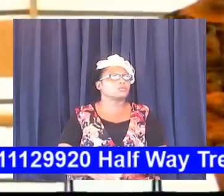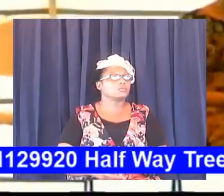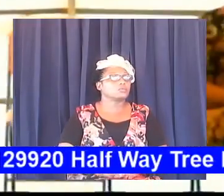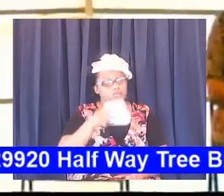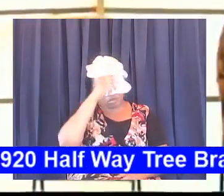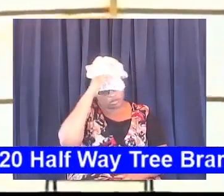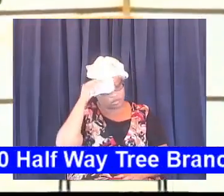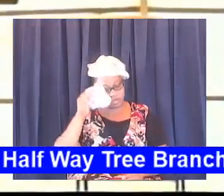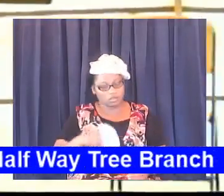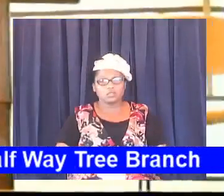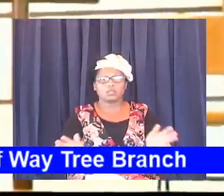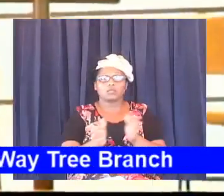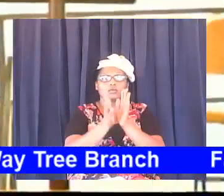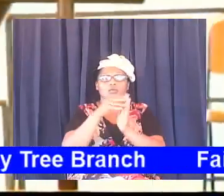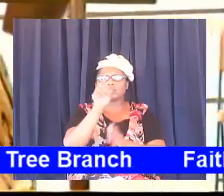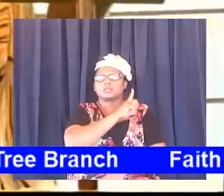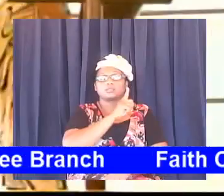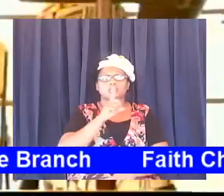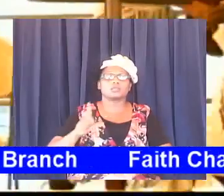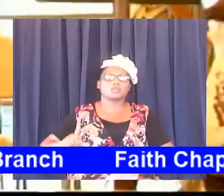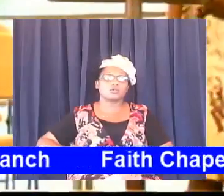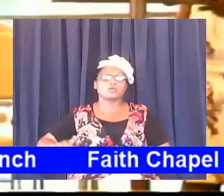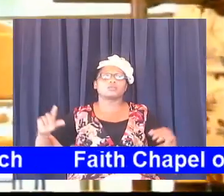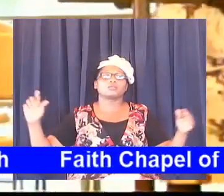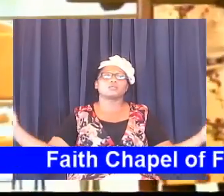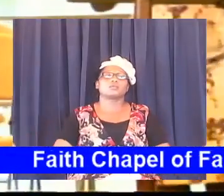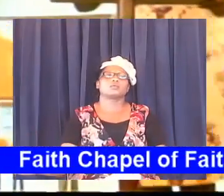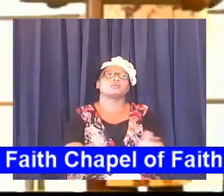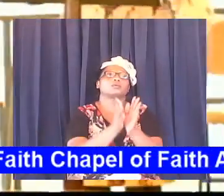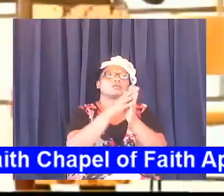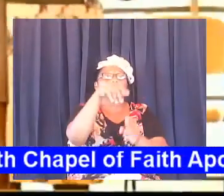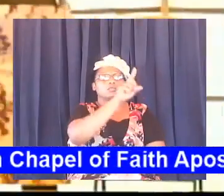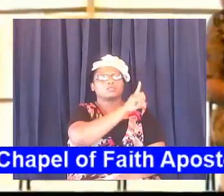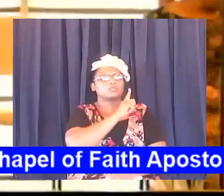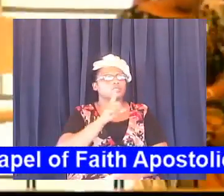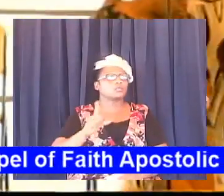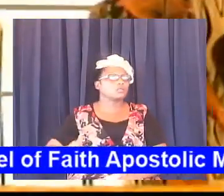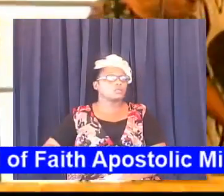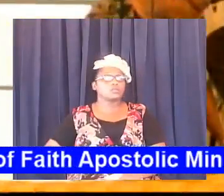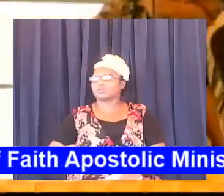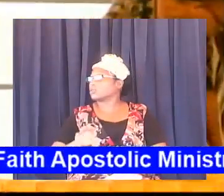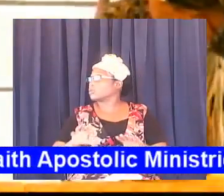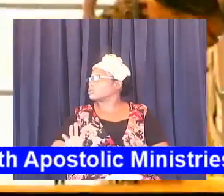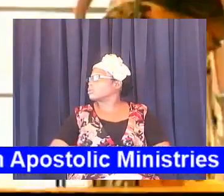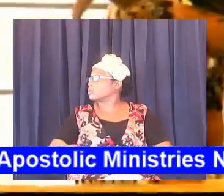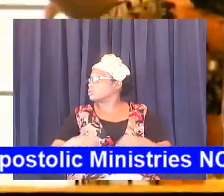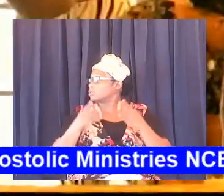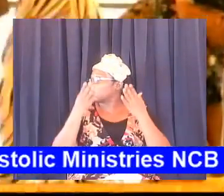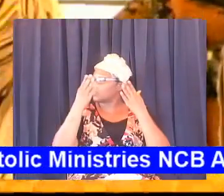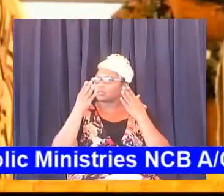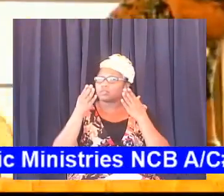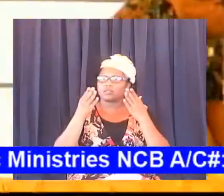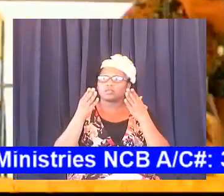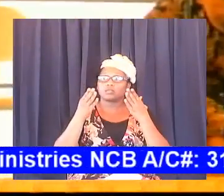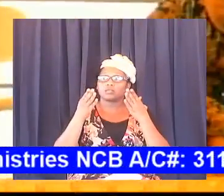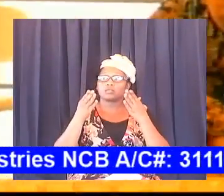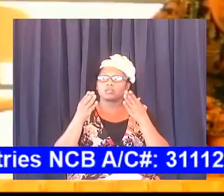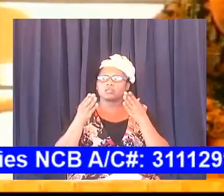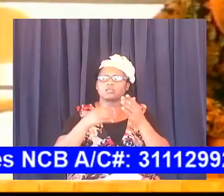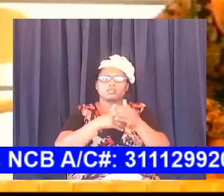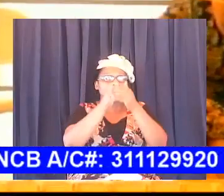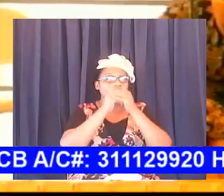Can we praise the Lord, everybody? Can we praise the Lord one more time? Can we just lift our hands all over this sanctuary? Can we bless